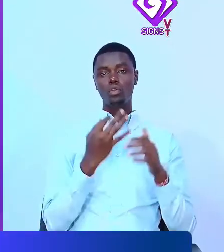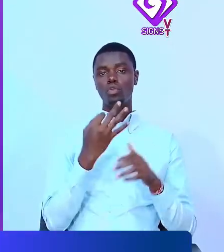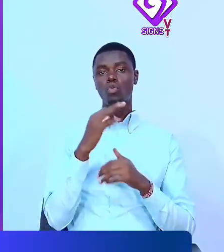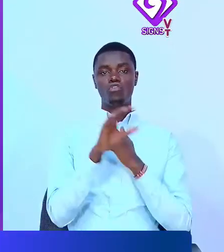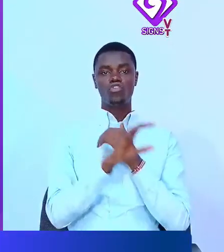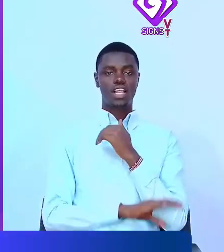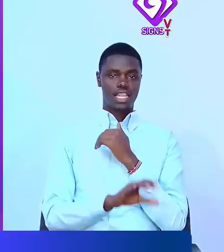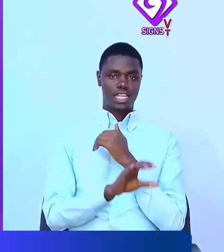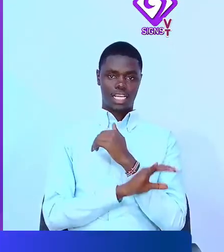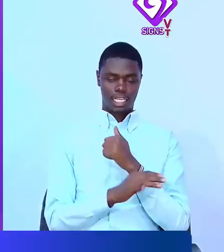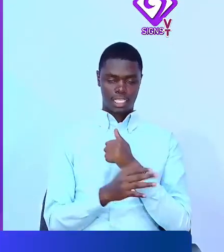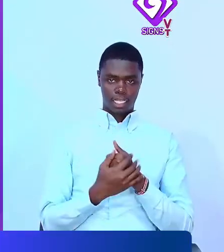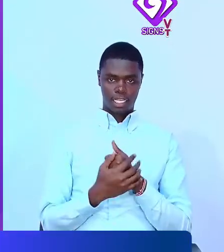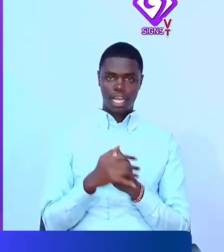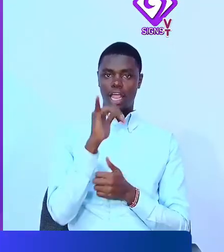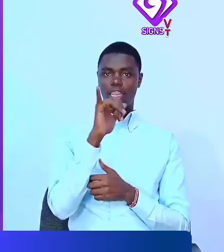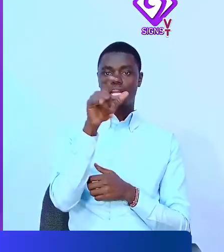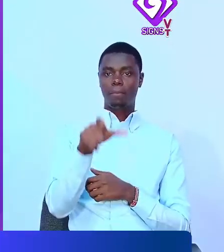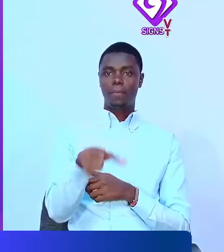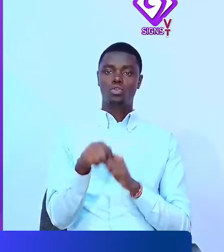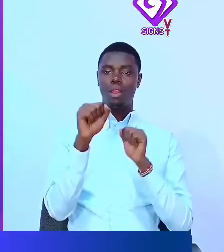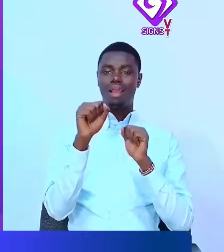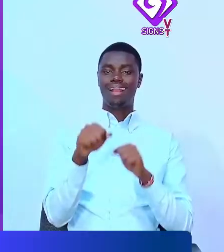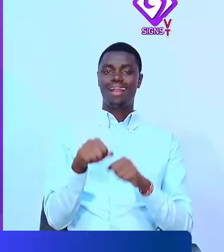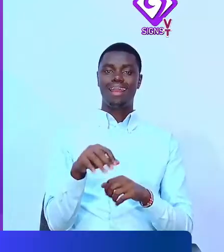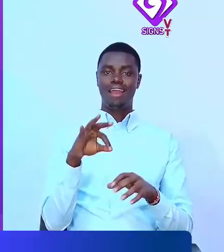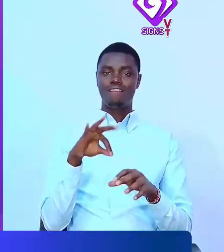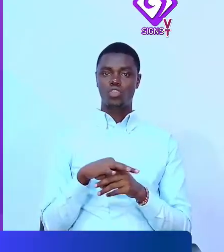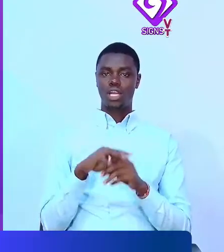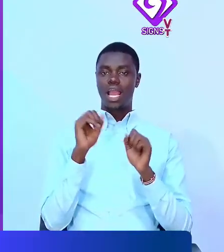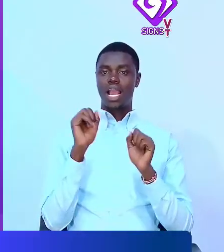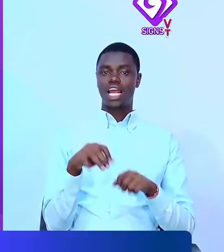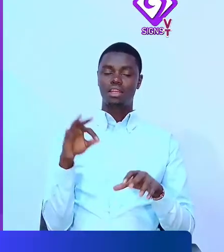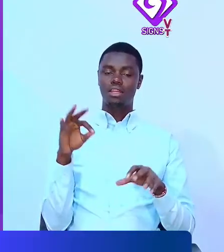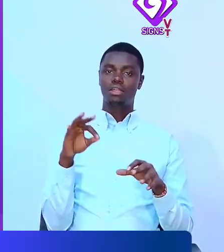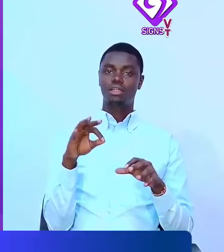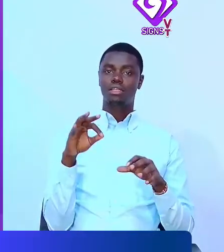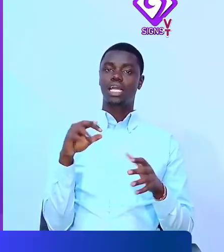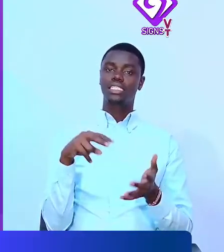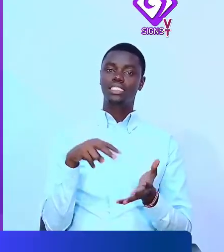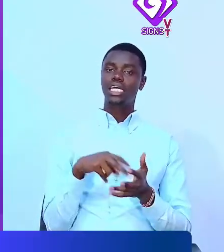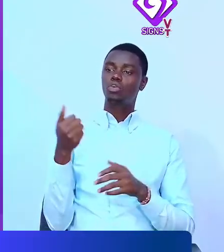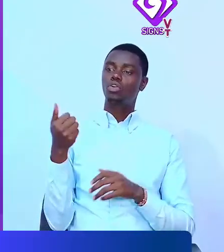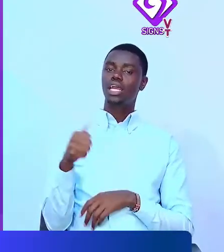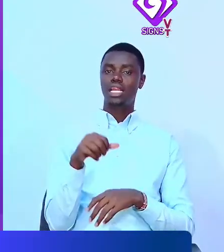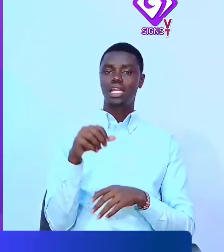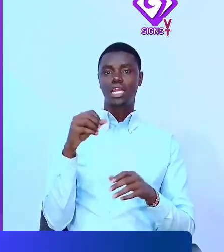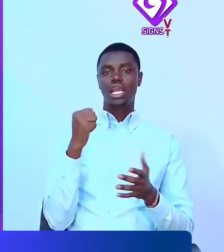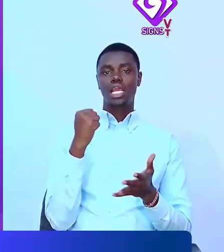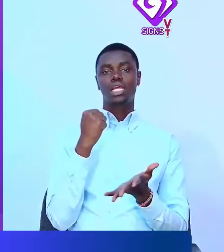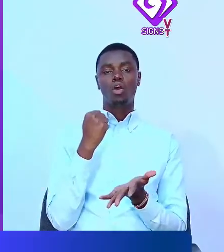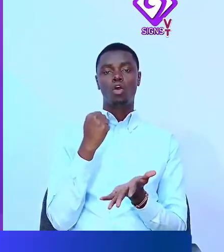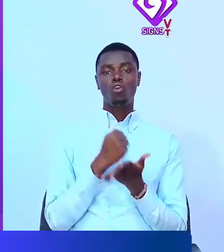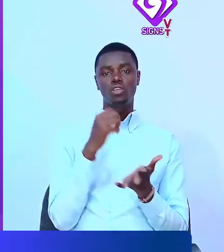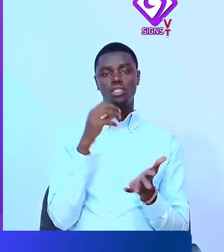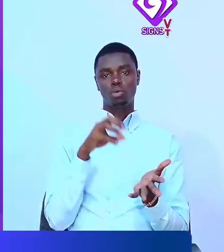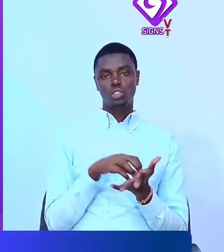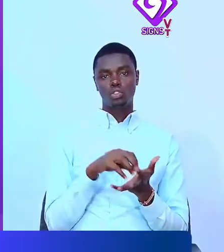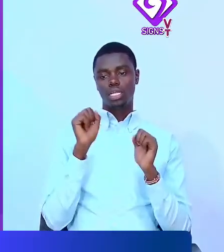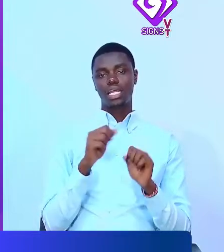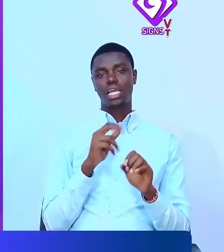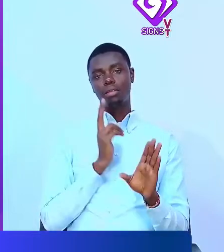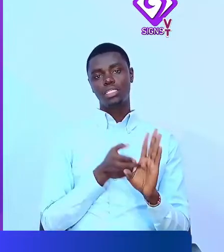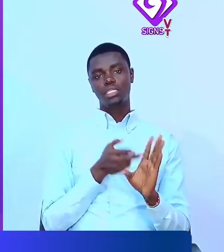country. That person can vote and can be voted in any office. Yeah. And they can participate in